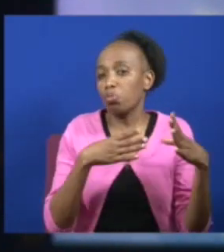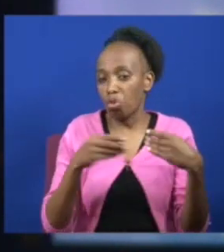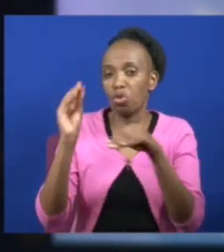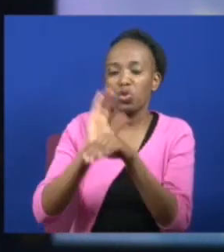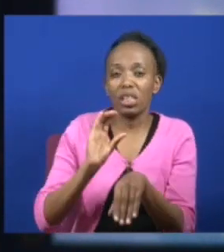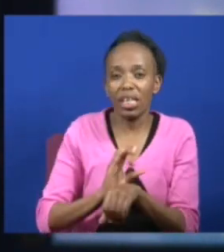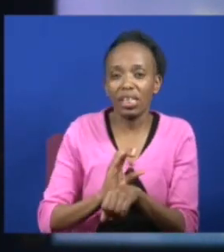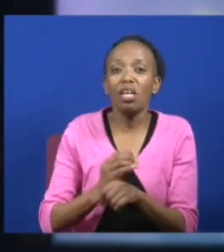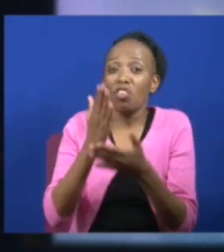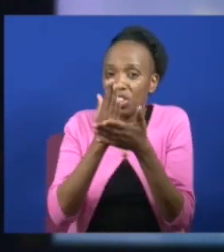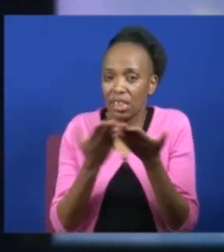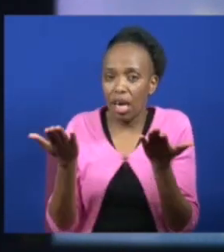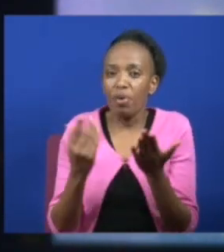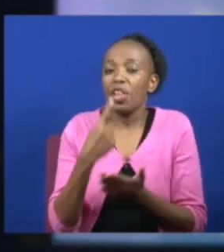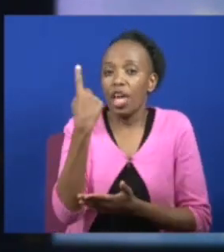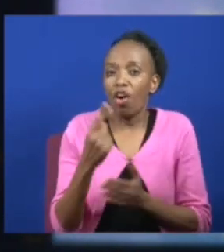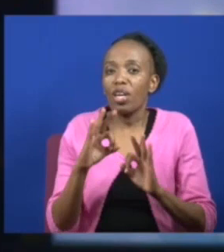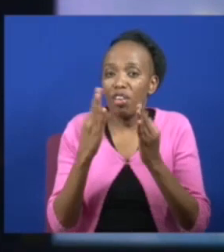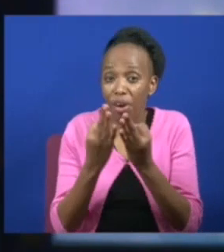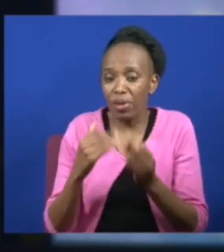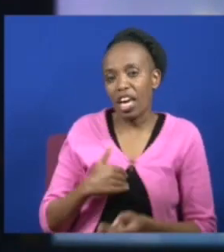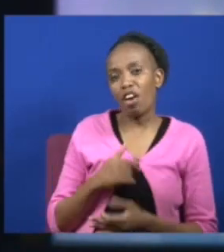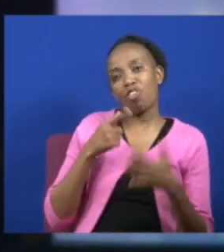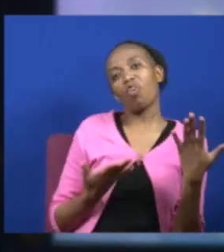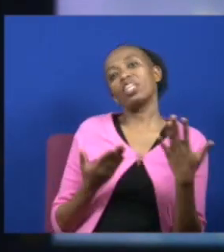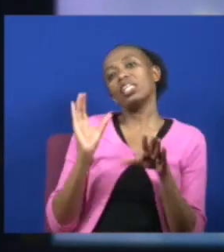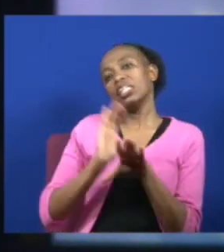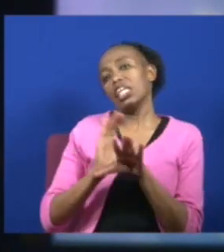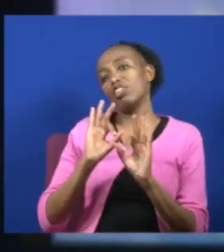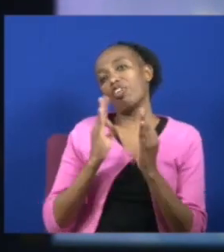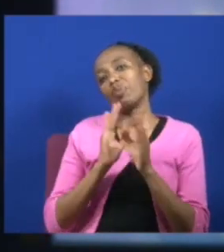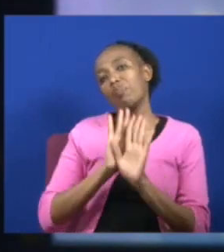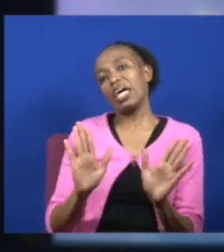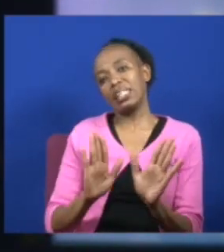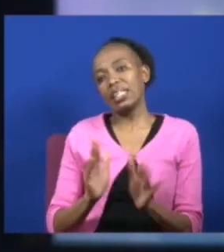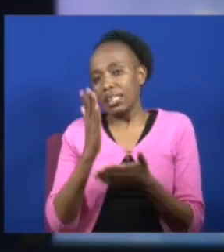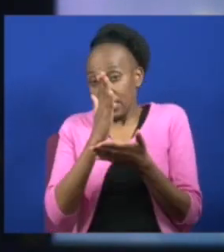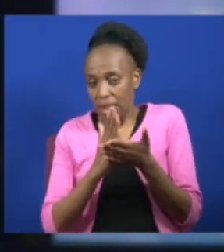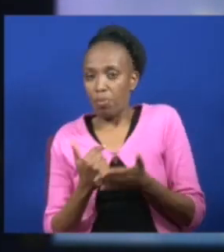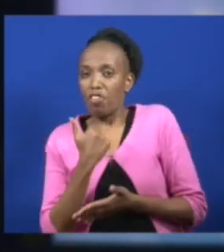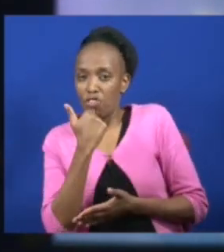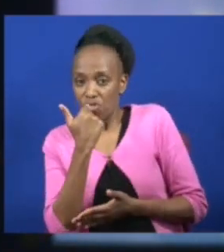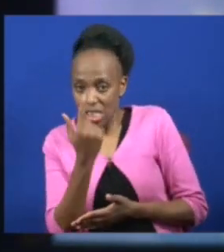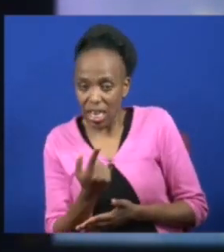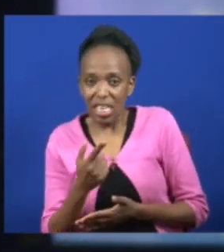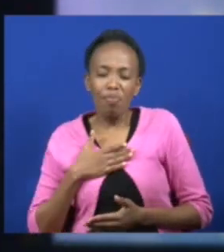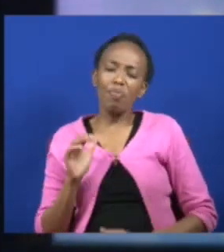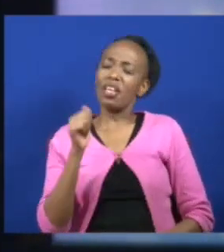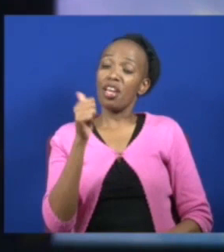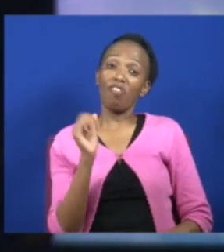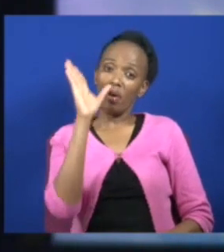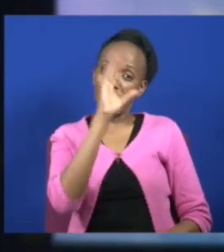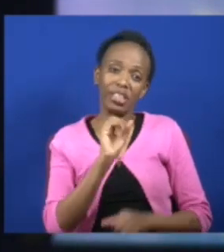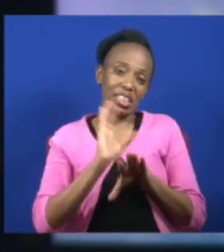to church. And for some, the only family they have is a church family. Some have confessed, I have never missed